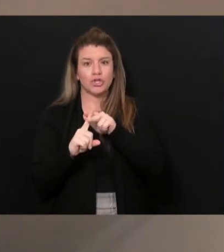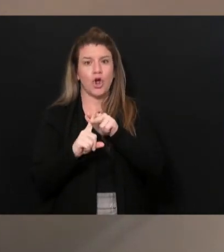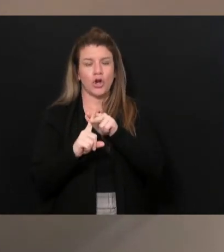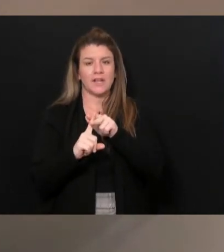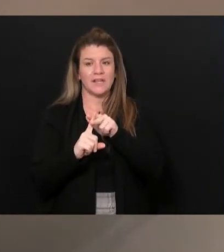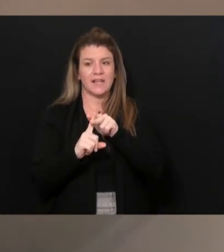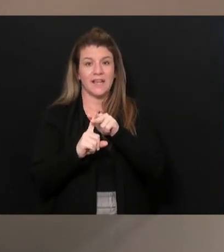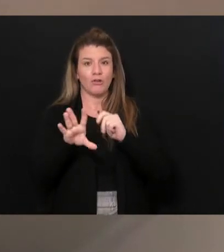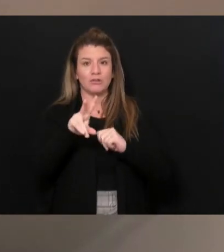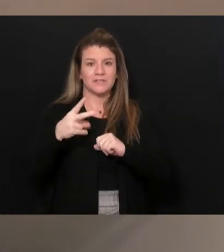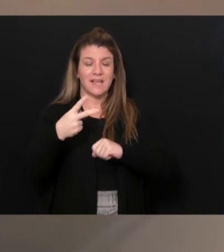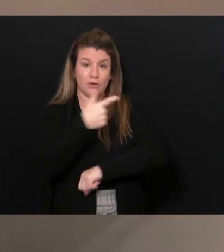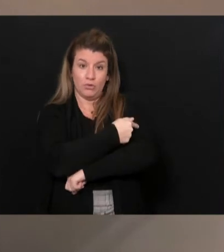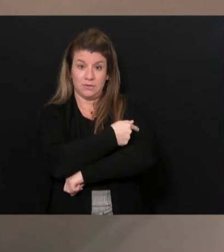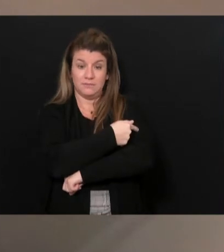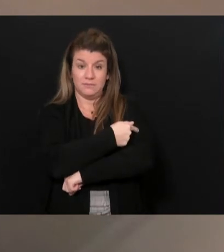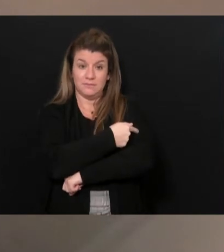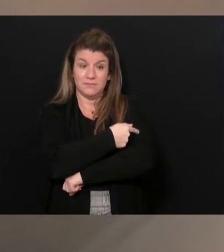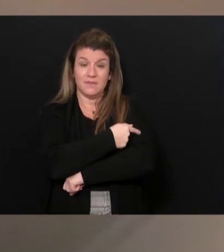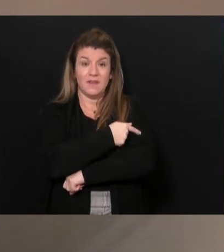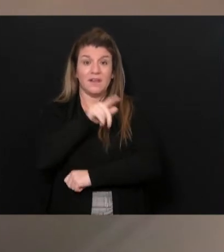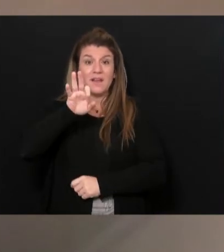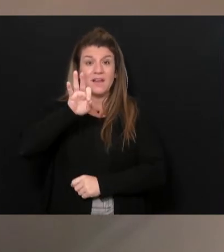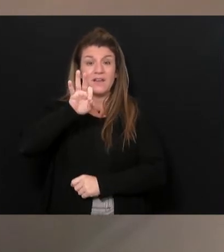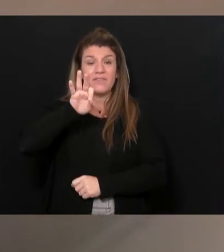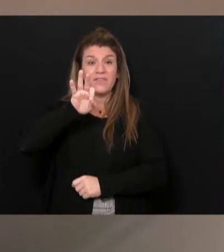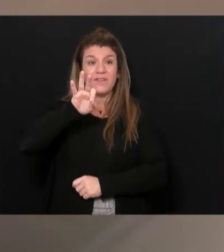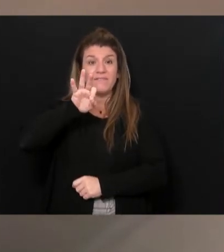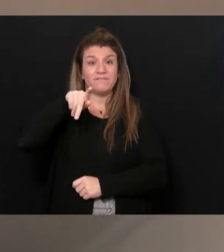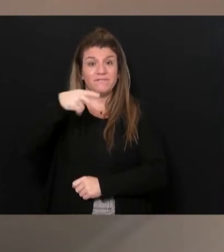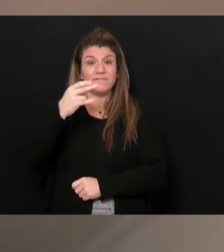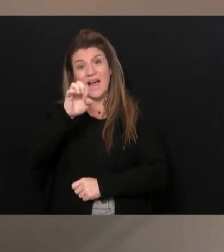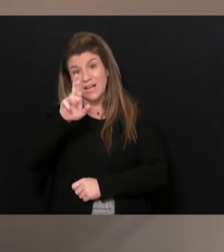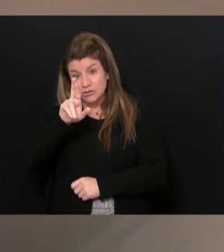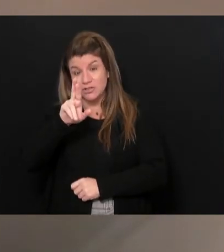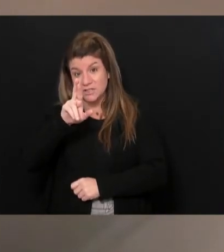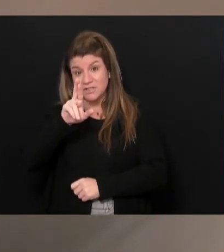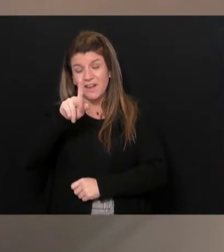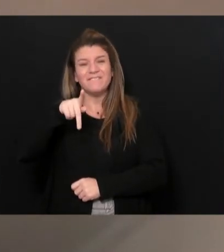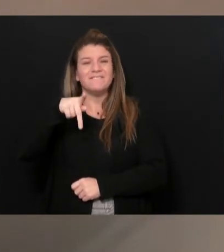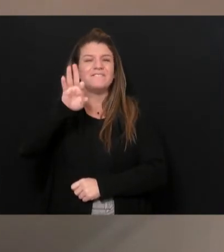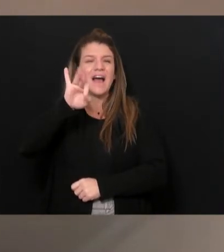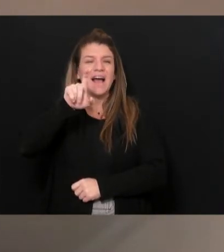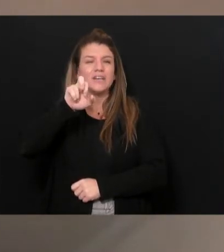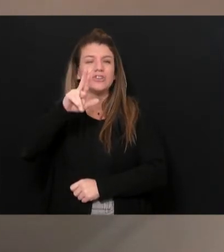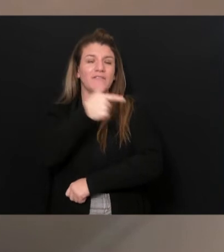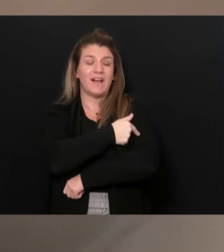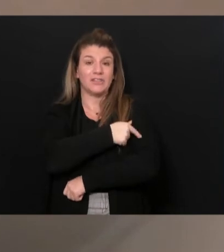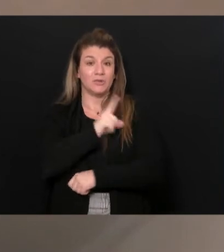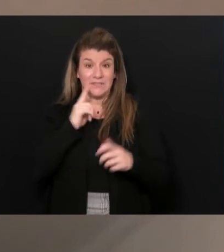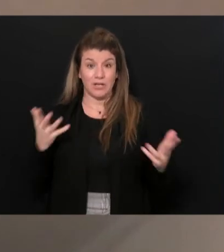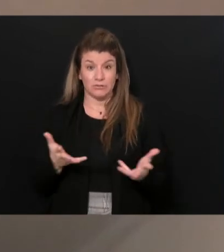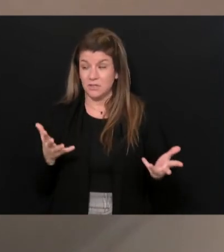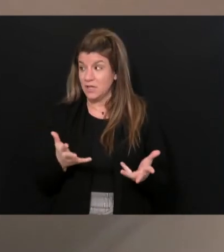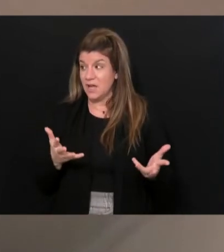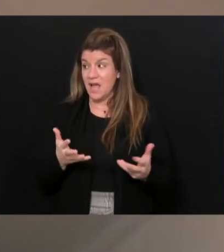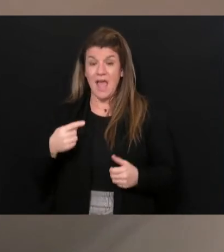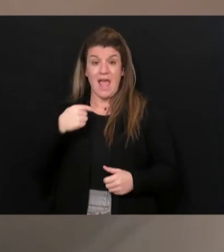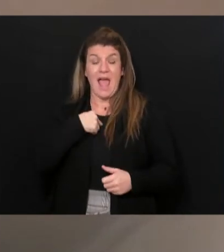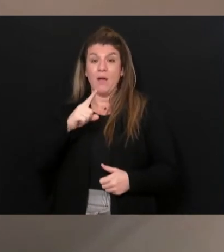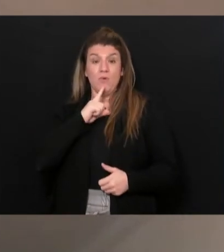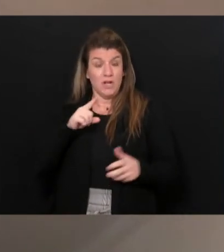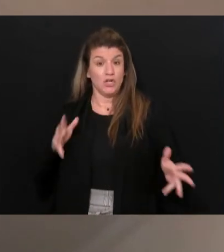second dose of the Pfizer vaccine is upon us. I certainly am enthusiastic